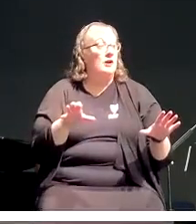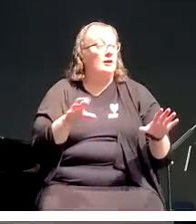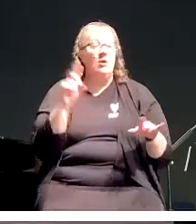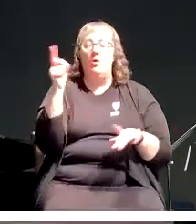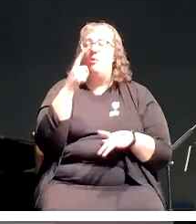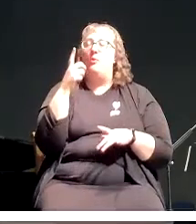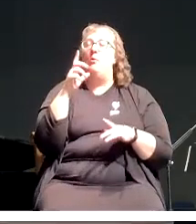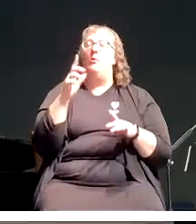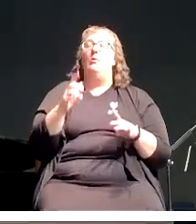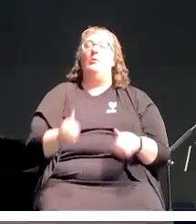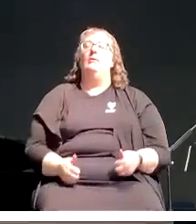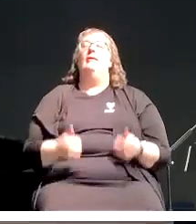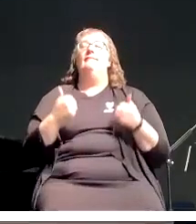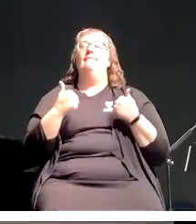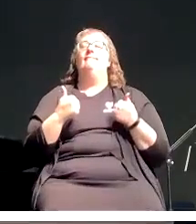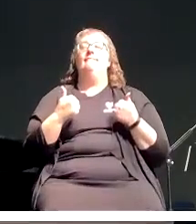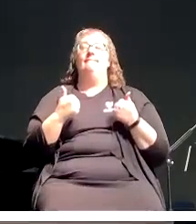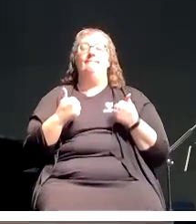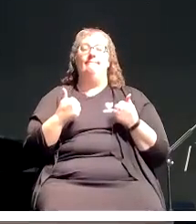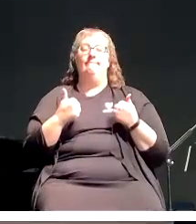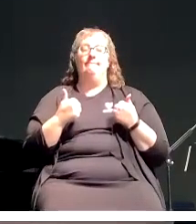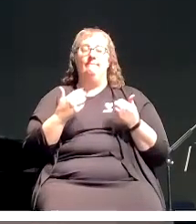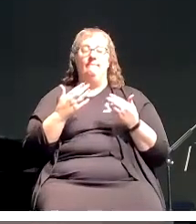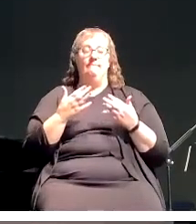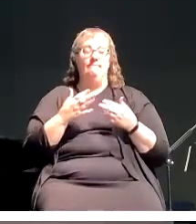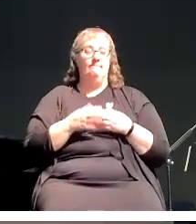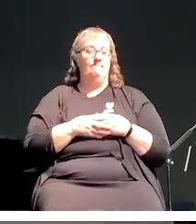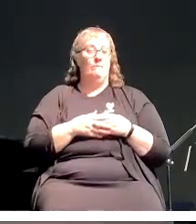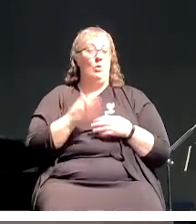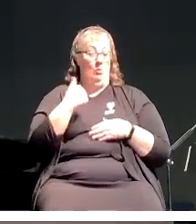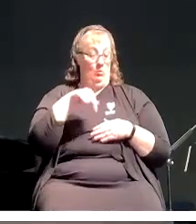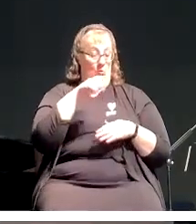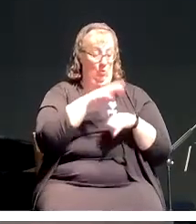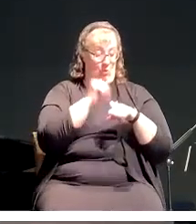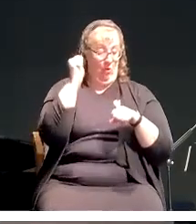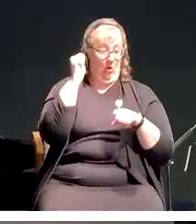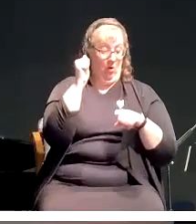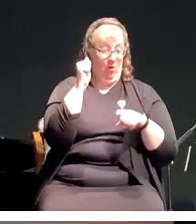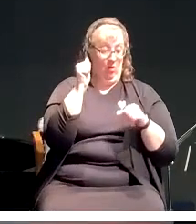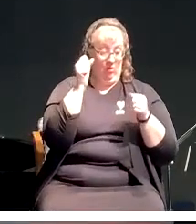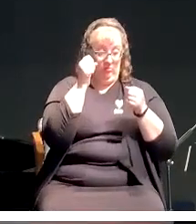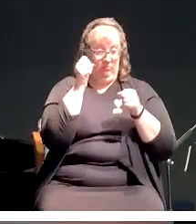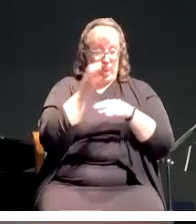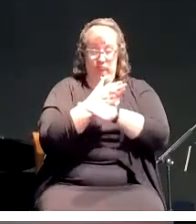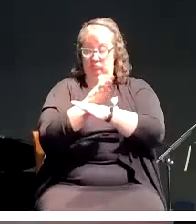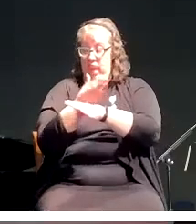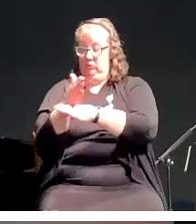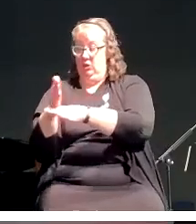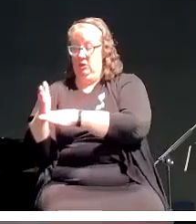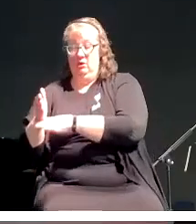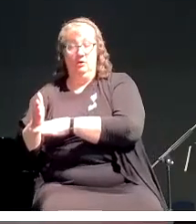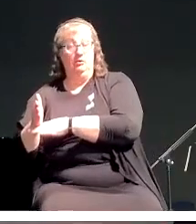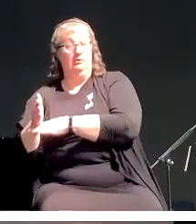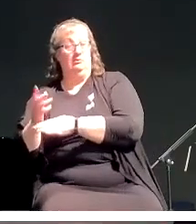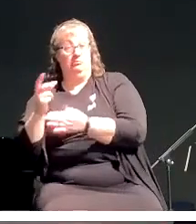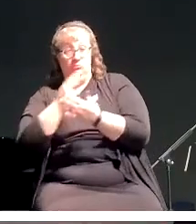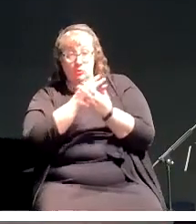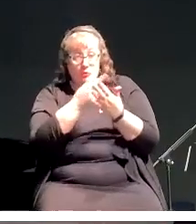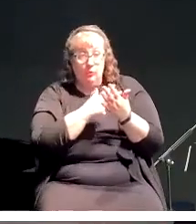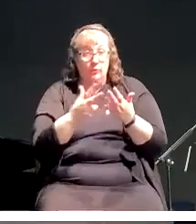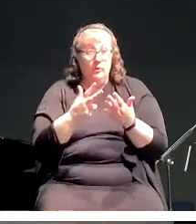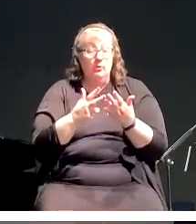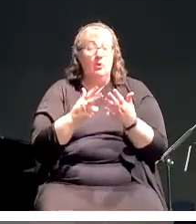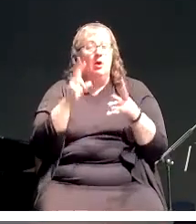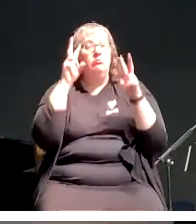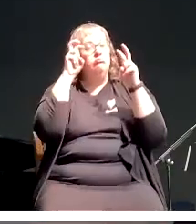you've been in life. The thing is, we are called to be the ones to spread this news. Over the next few weeks,